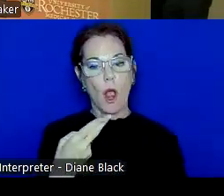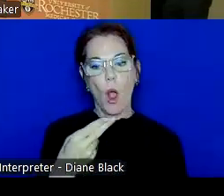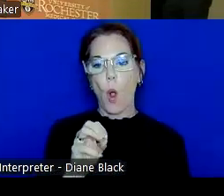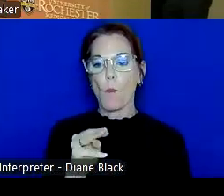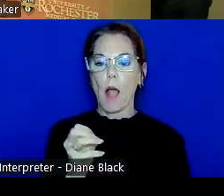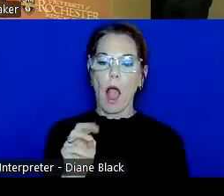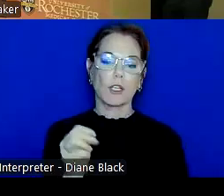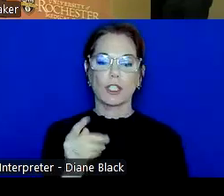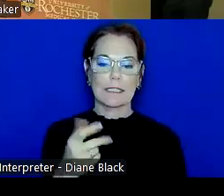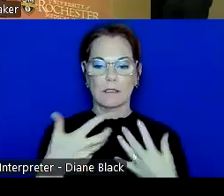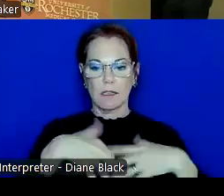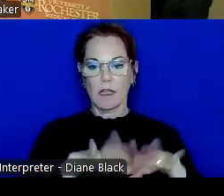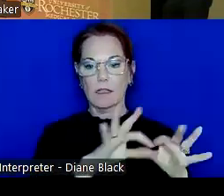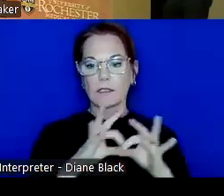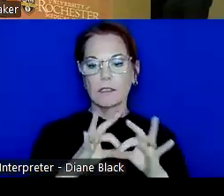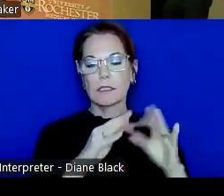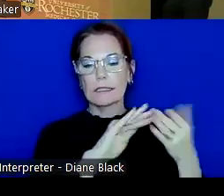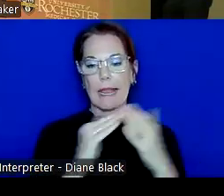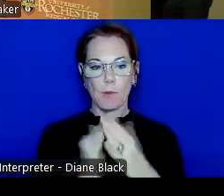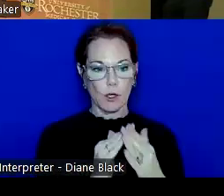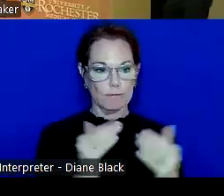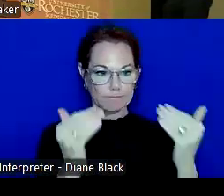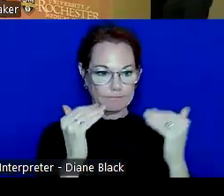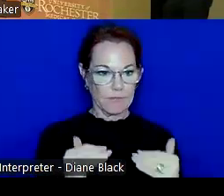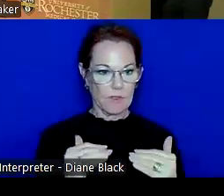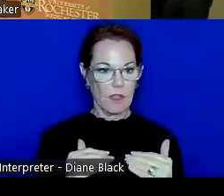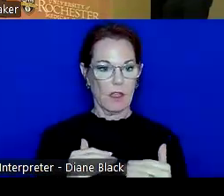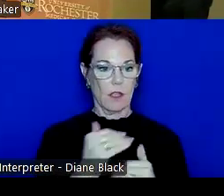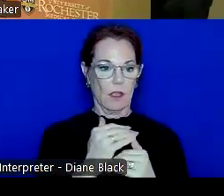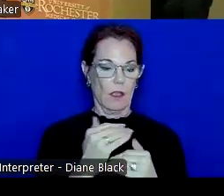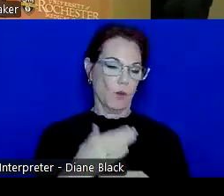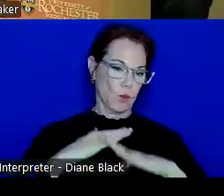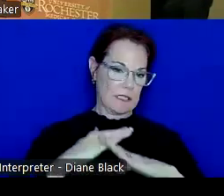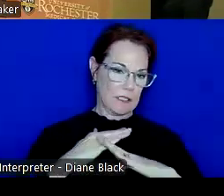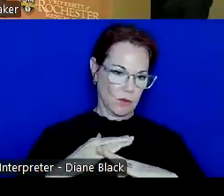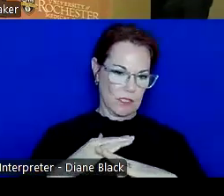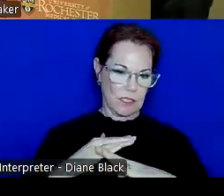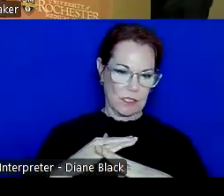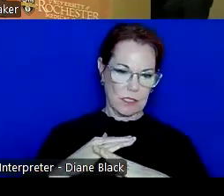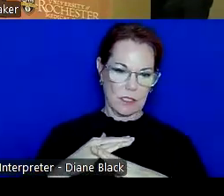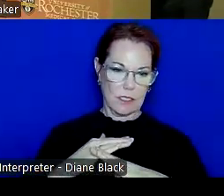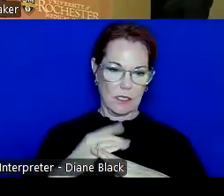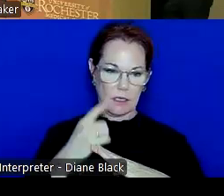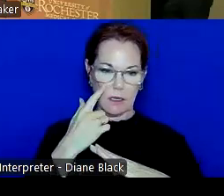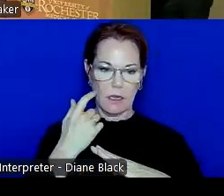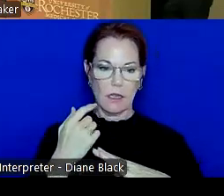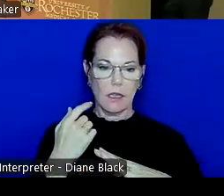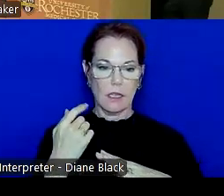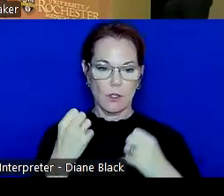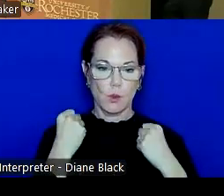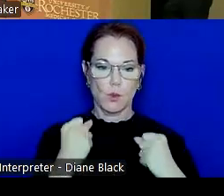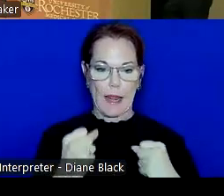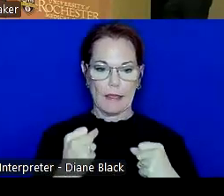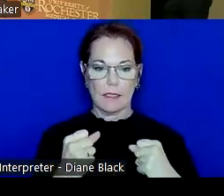harmonious neighborhood. Recorded restrictive covenants should strengthen and supplement zoning ordinances. To be effective, they should